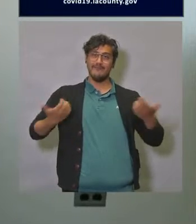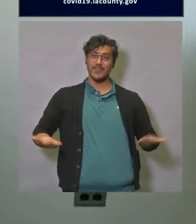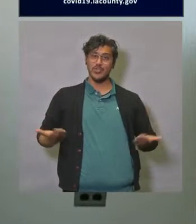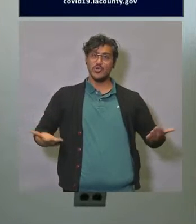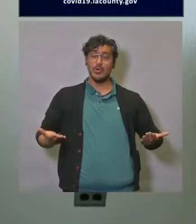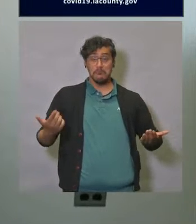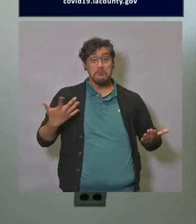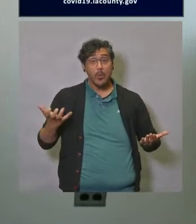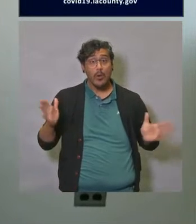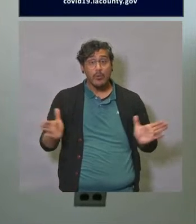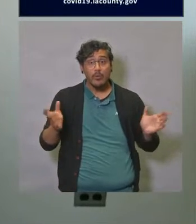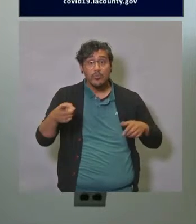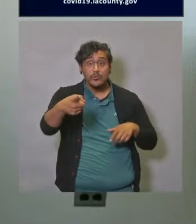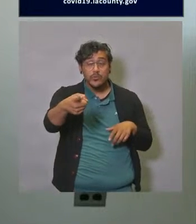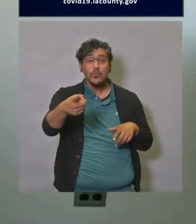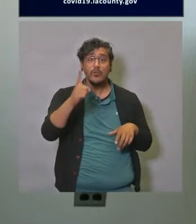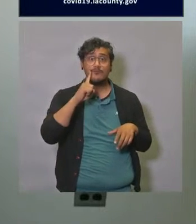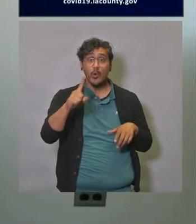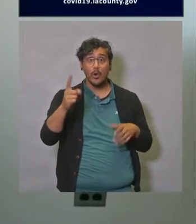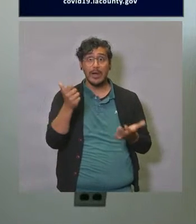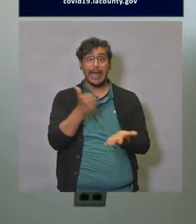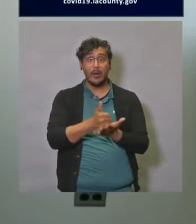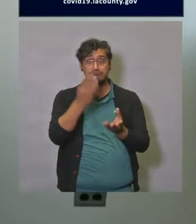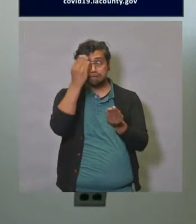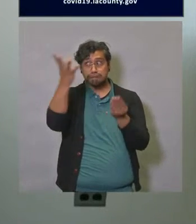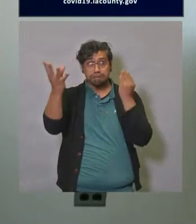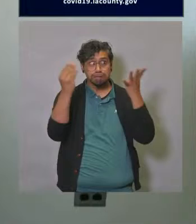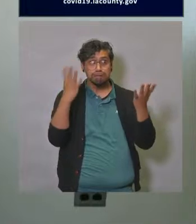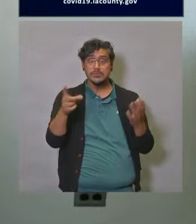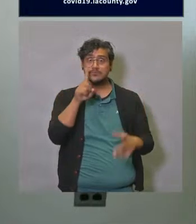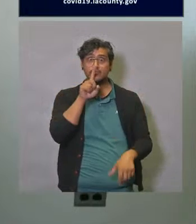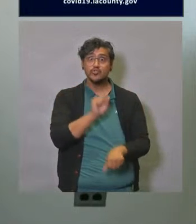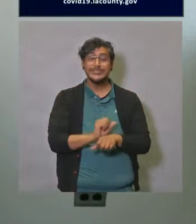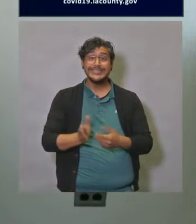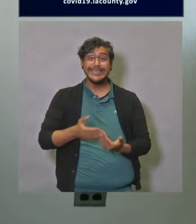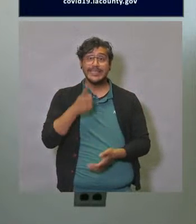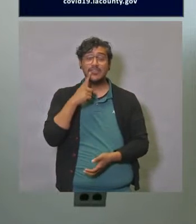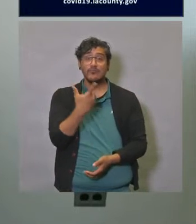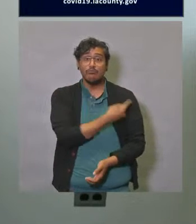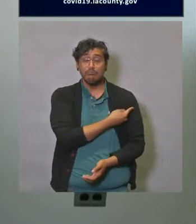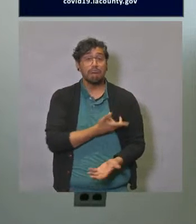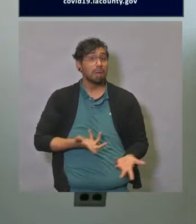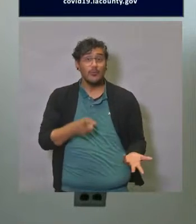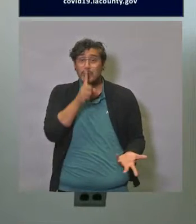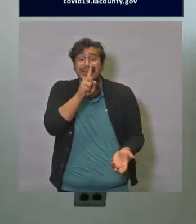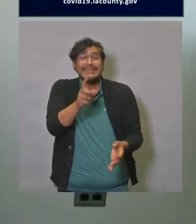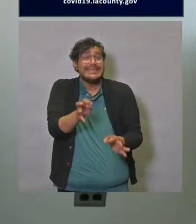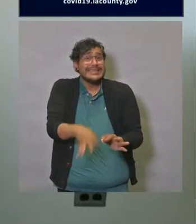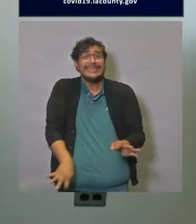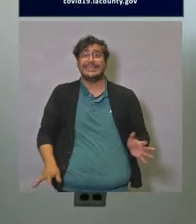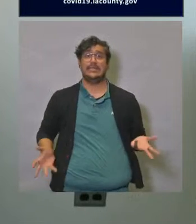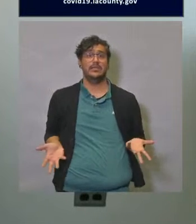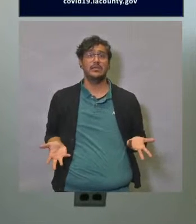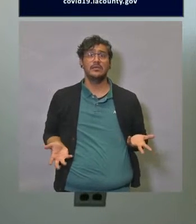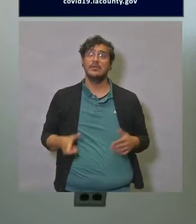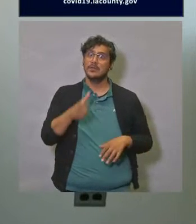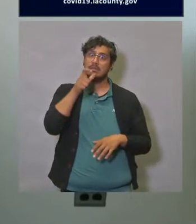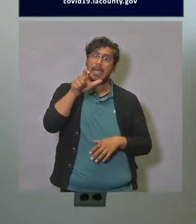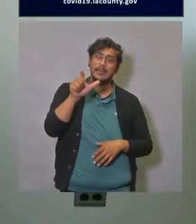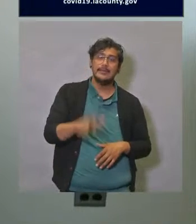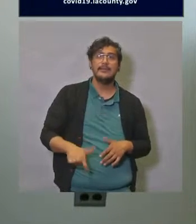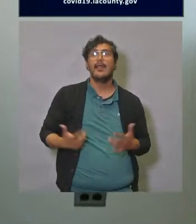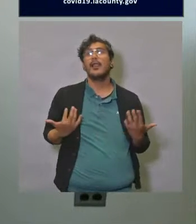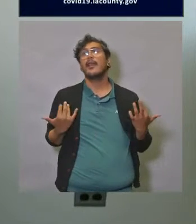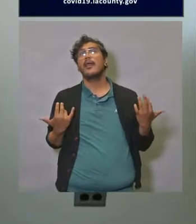of you to help us spread the word that it is really easy to get vaccinations now, and that you don't need to really wait